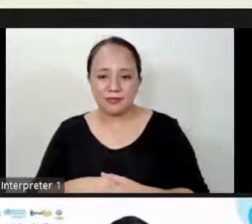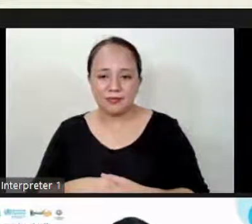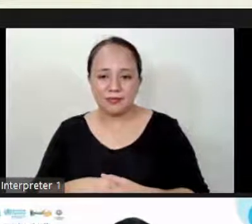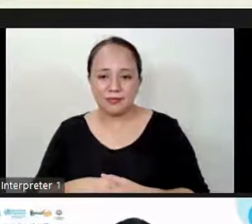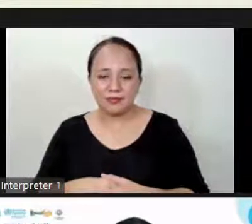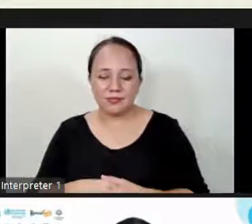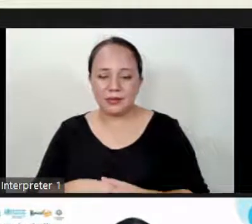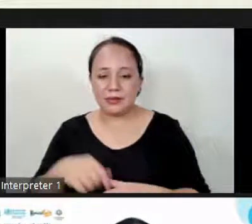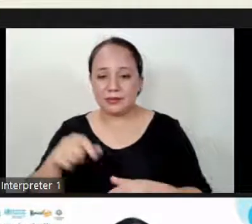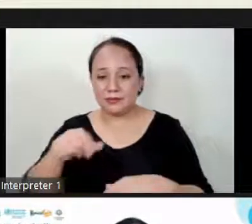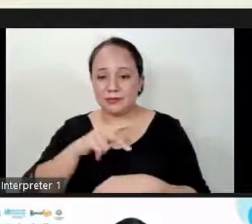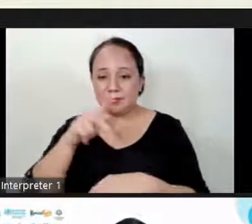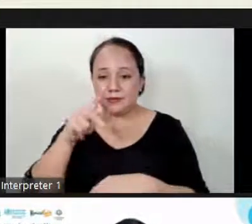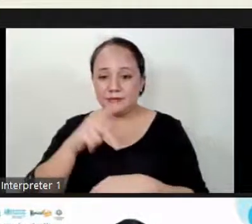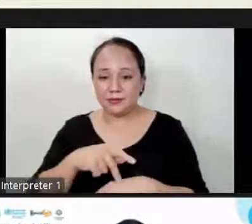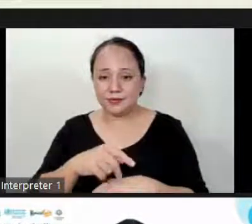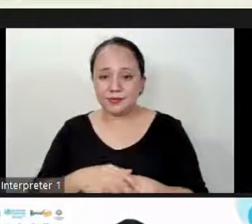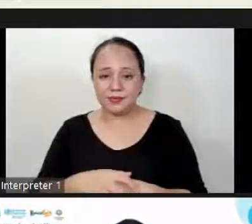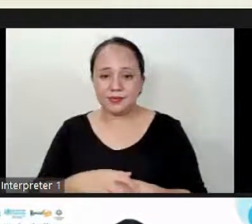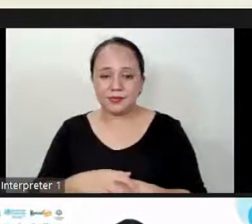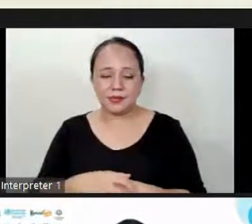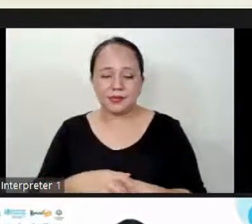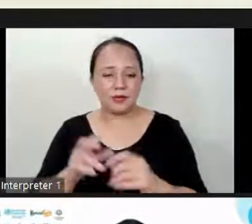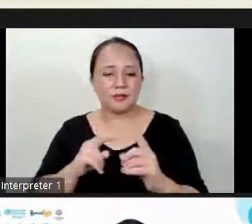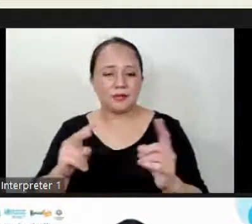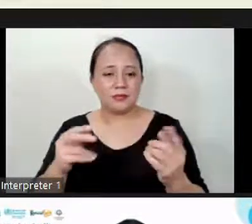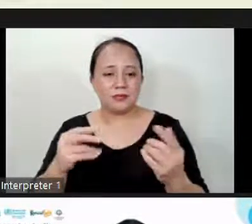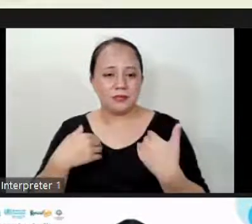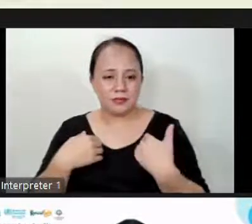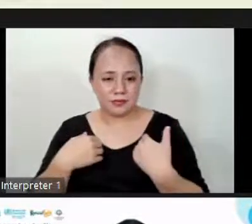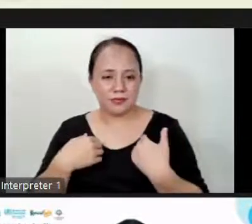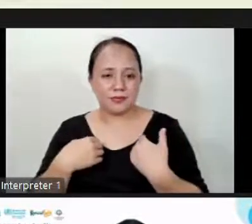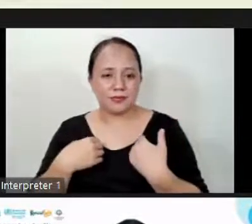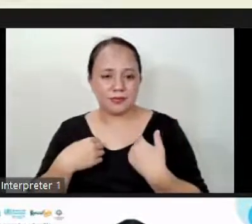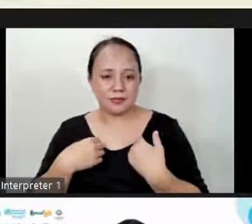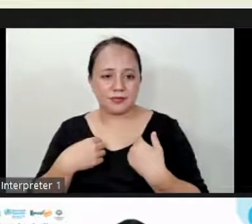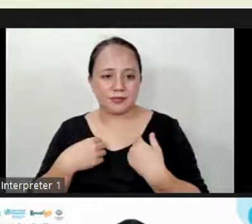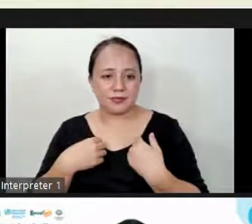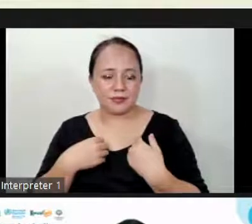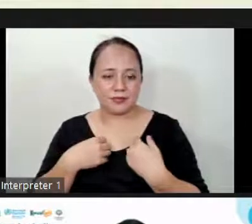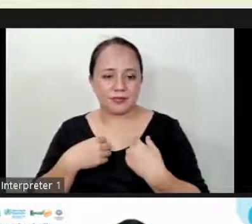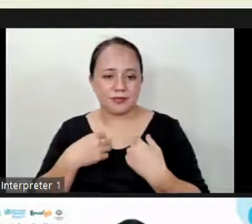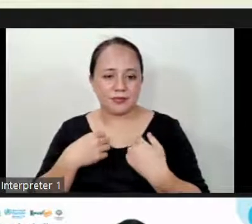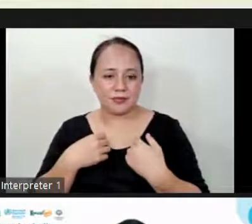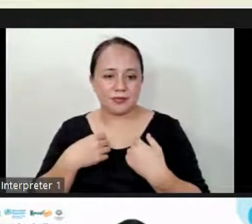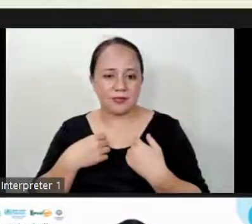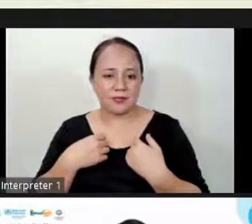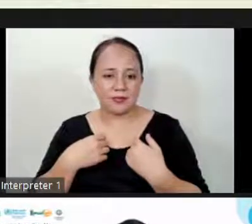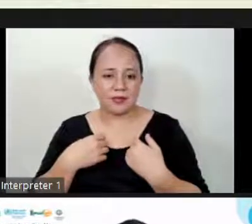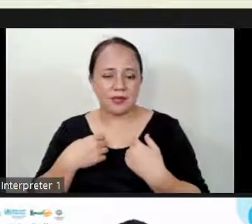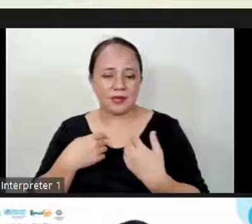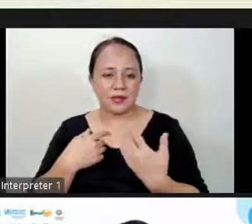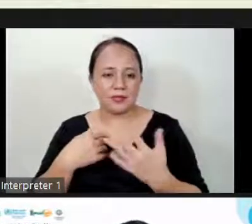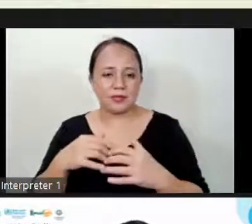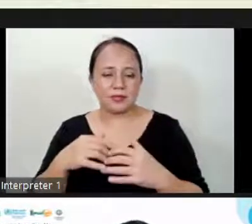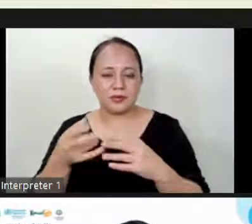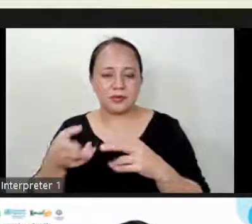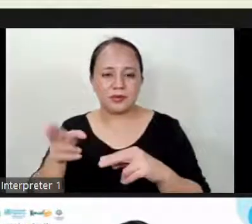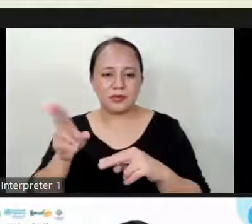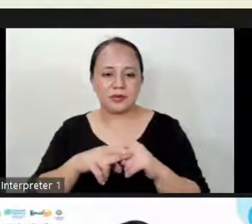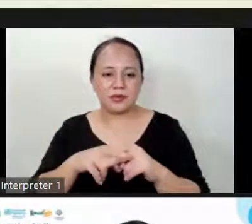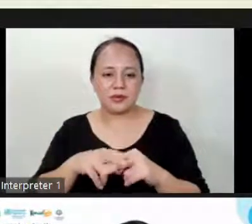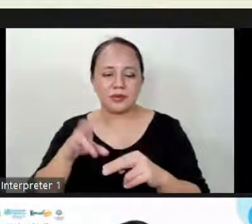In the Philippines, the projections are that cancer cases will increase by up